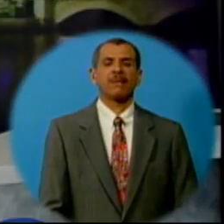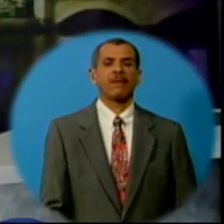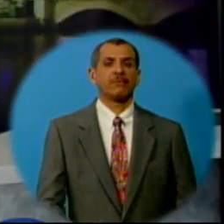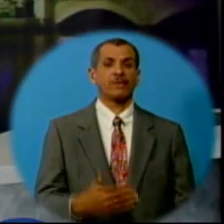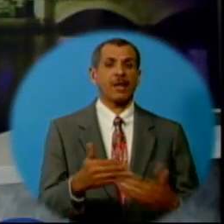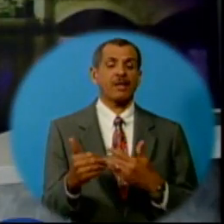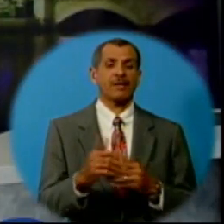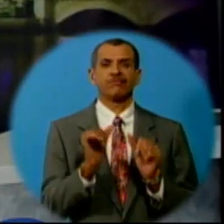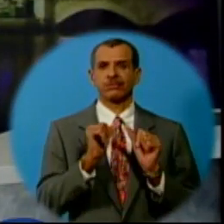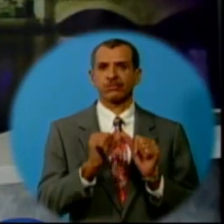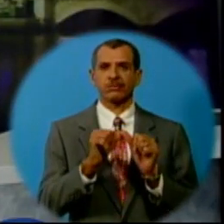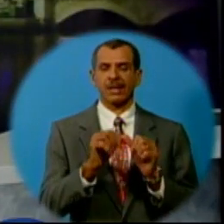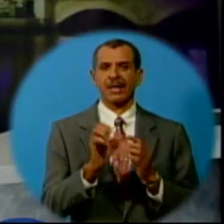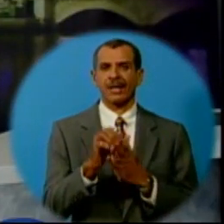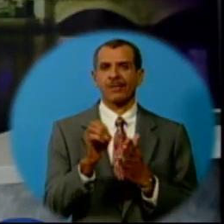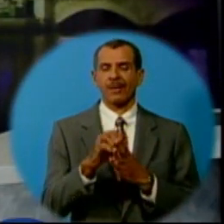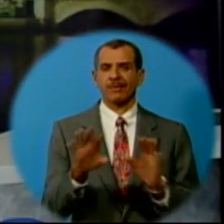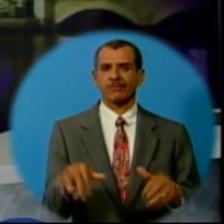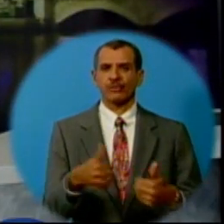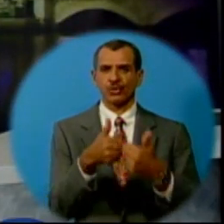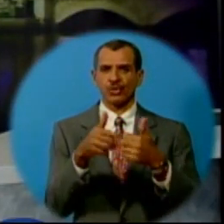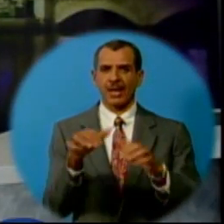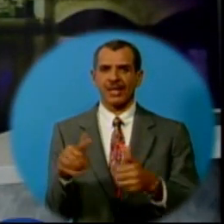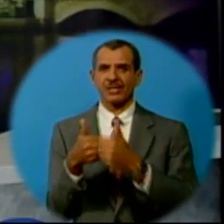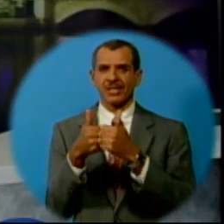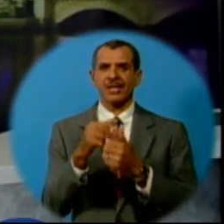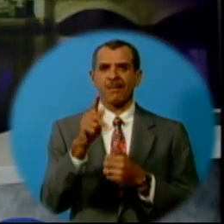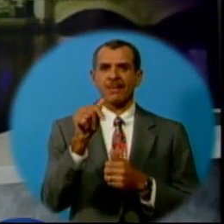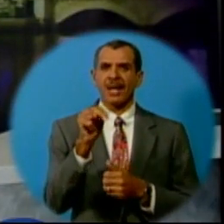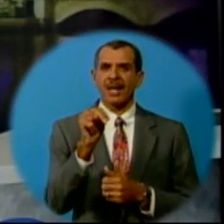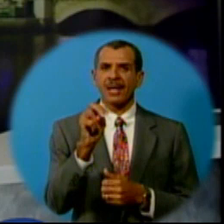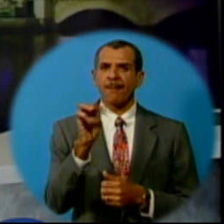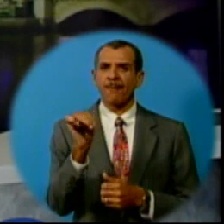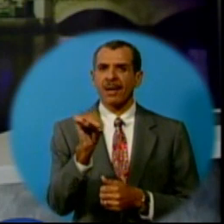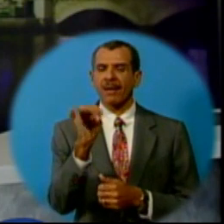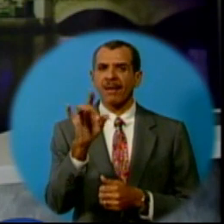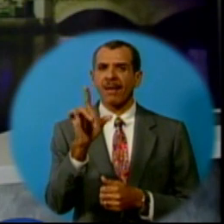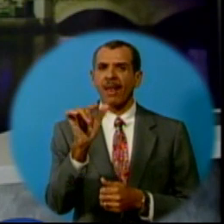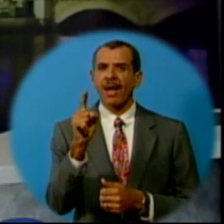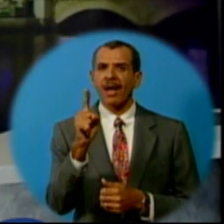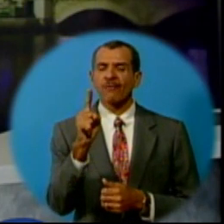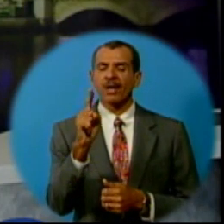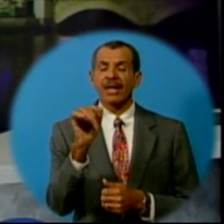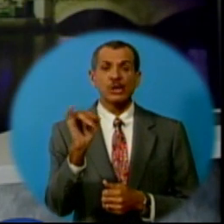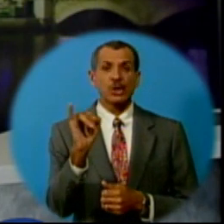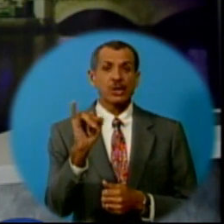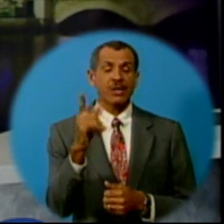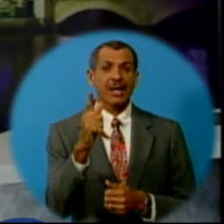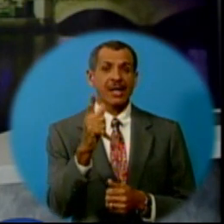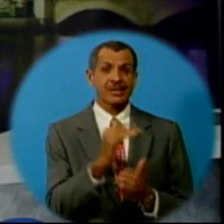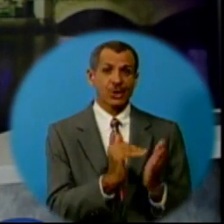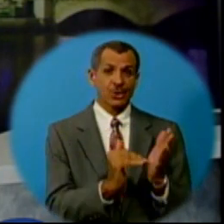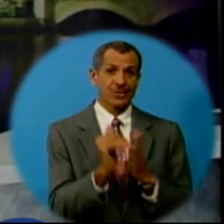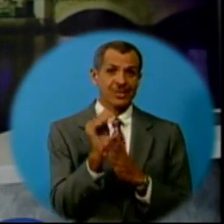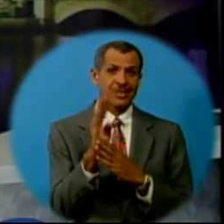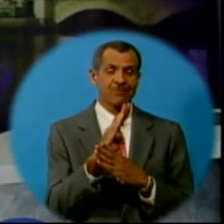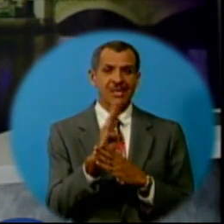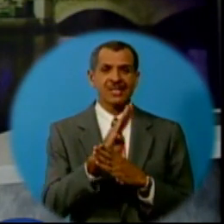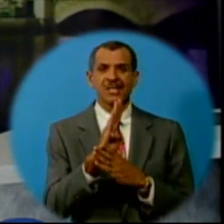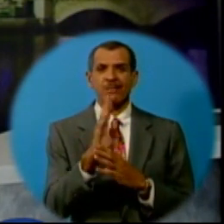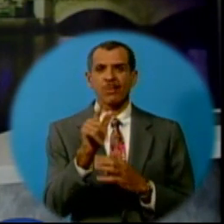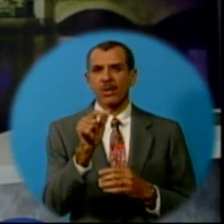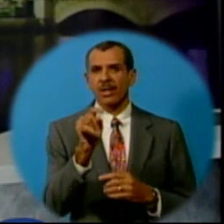Despite the ongoing economic challenges, the Pan American Life Insurance Corporation has been able to increase its business portfolio